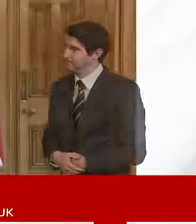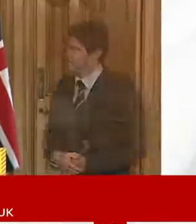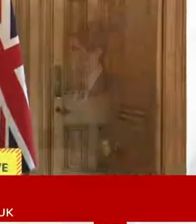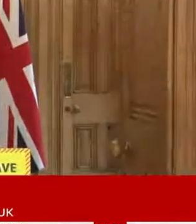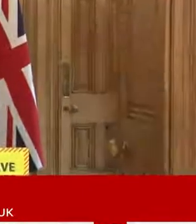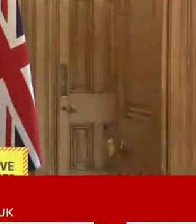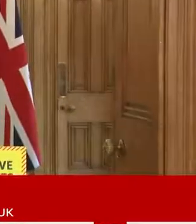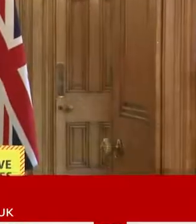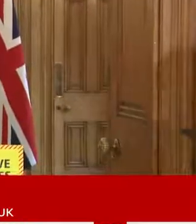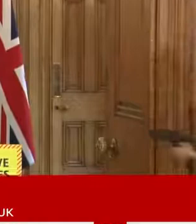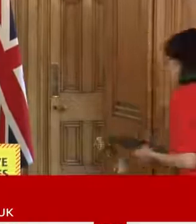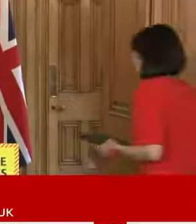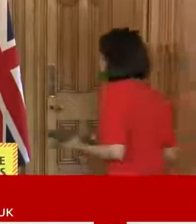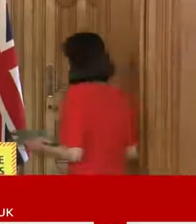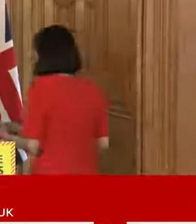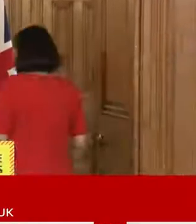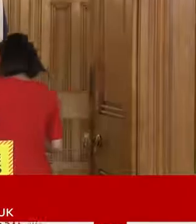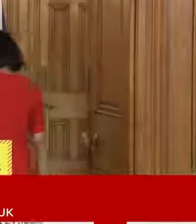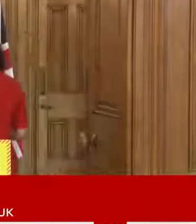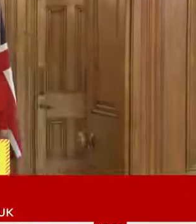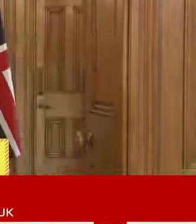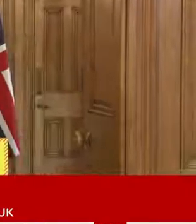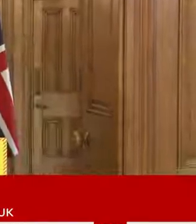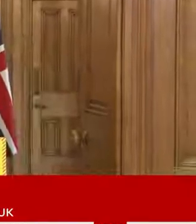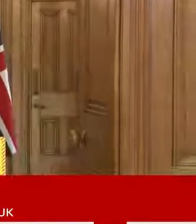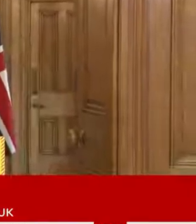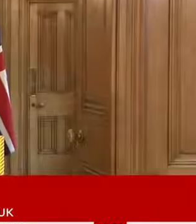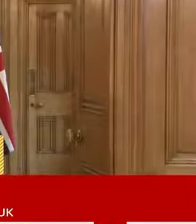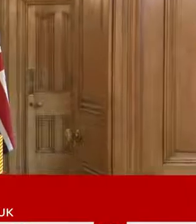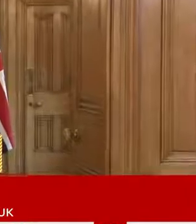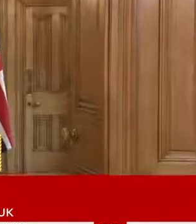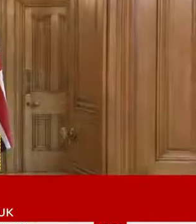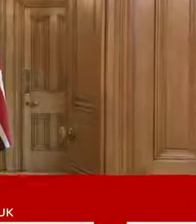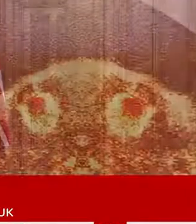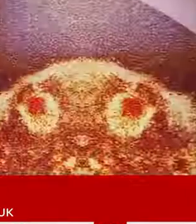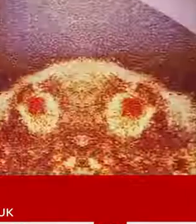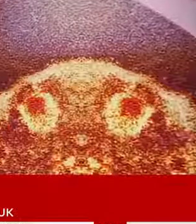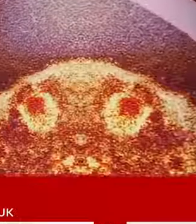Well, that's the end of the daily press briefing there from Downing Street. Let's just pick out some of what was said there. We heard